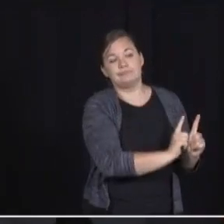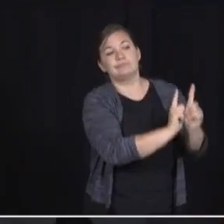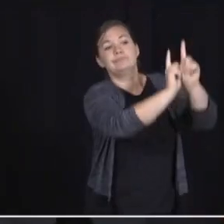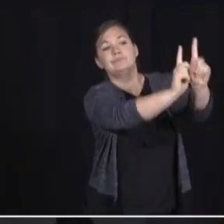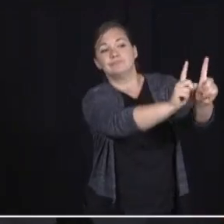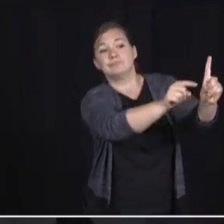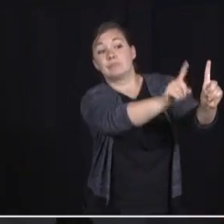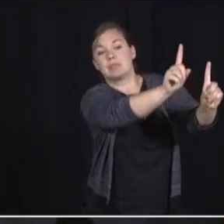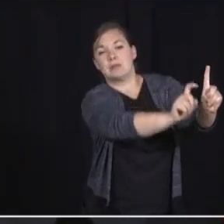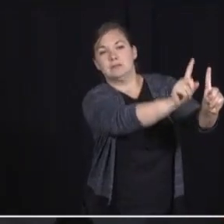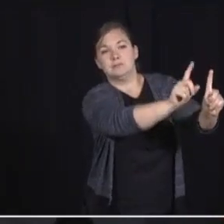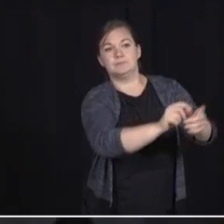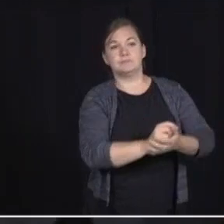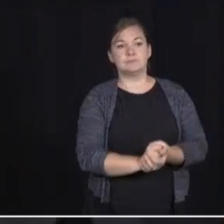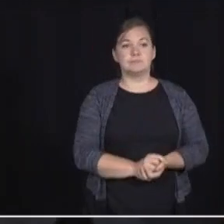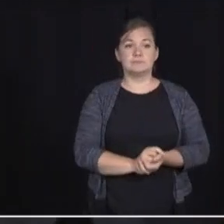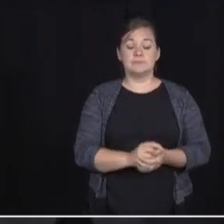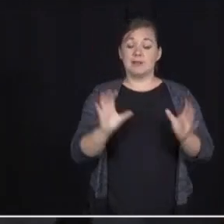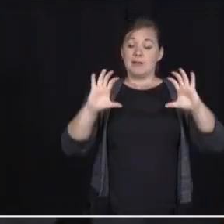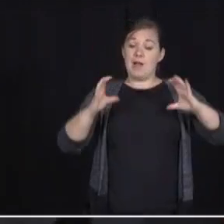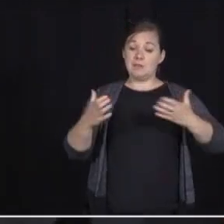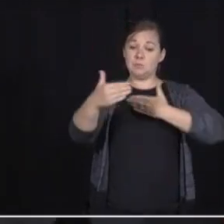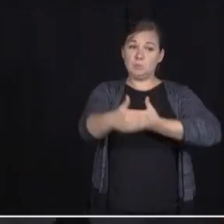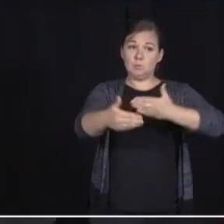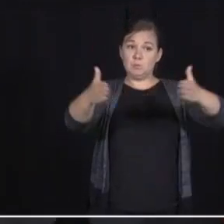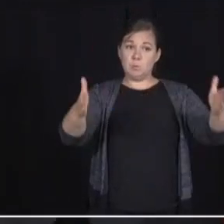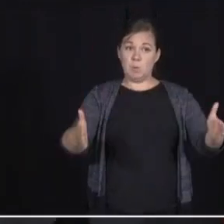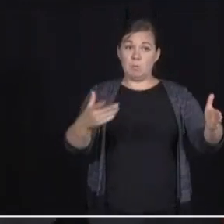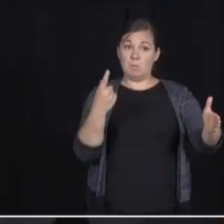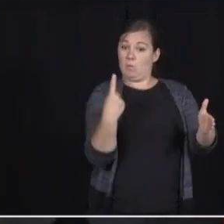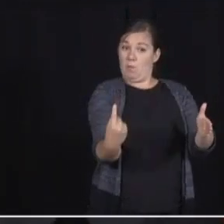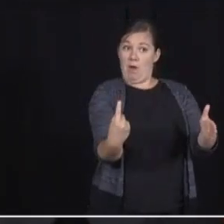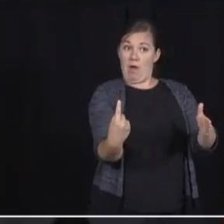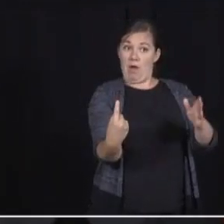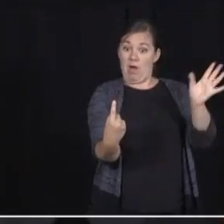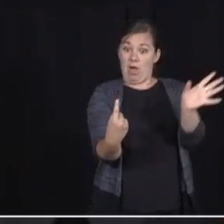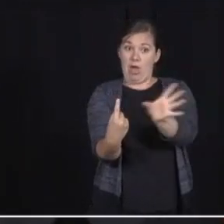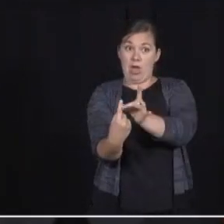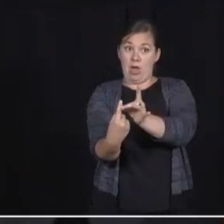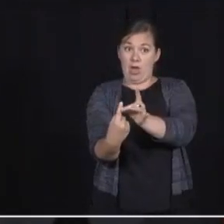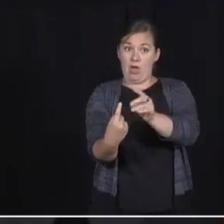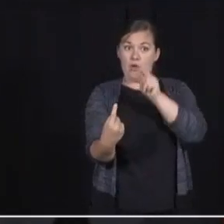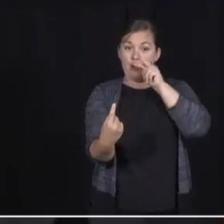a classroom and the classroom is cohorted, we're looking at the people in the classroom.